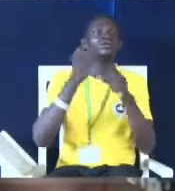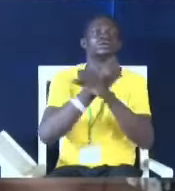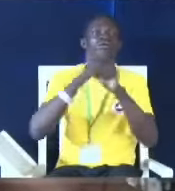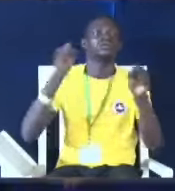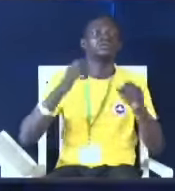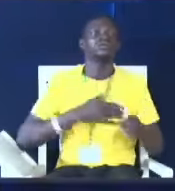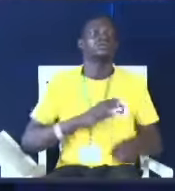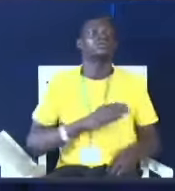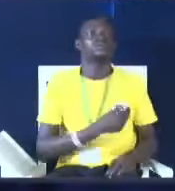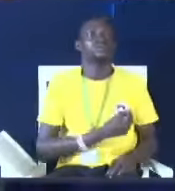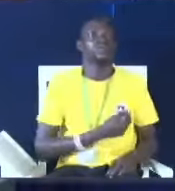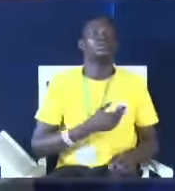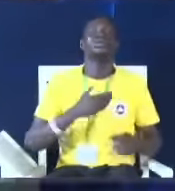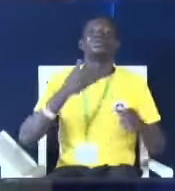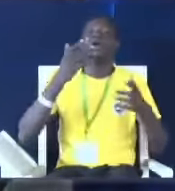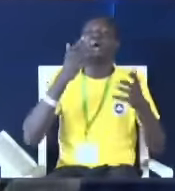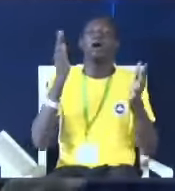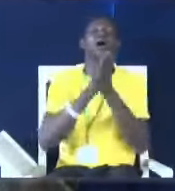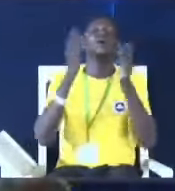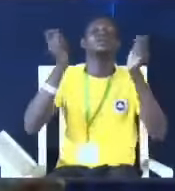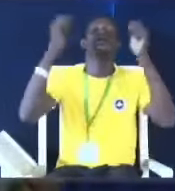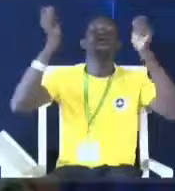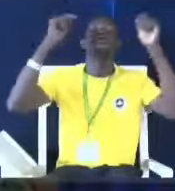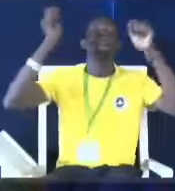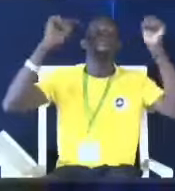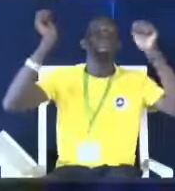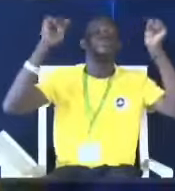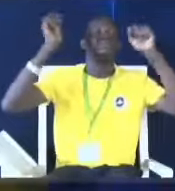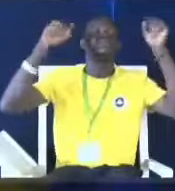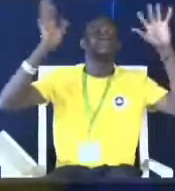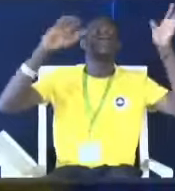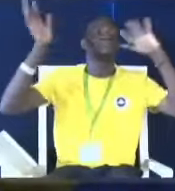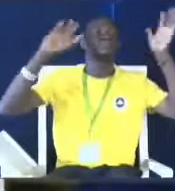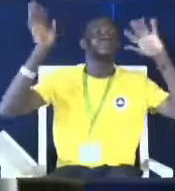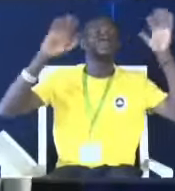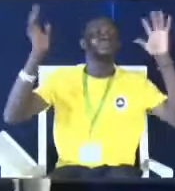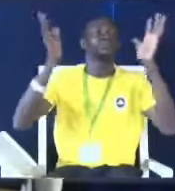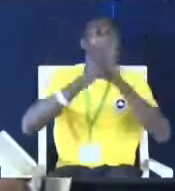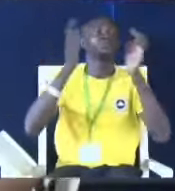rescuing my soul. Hallelujah.